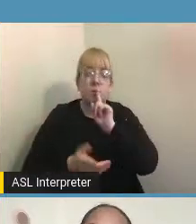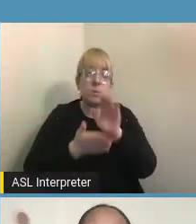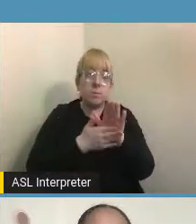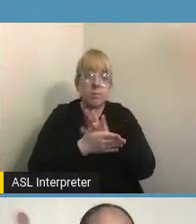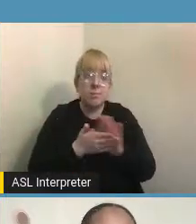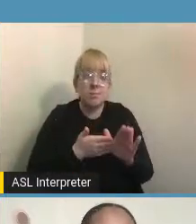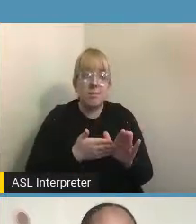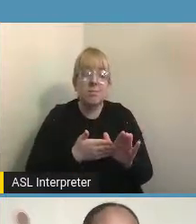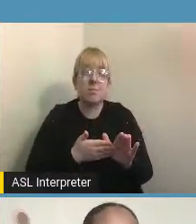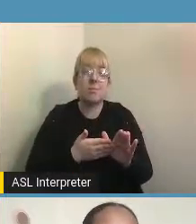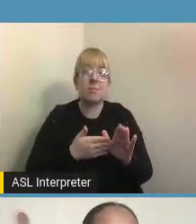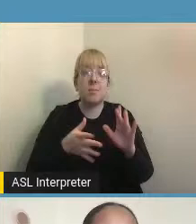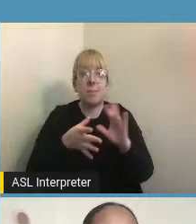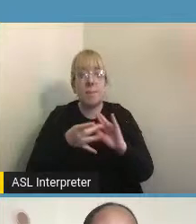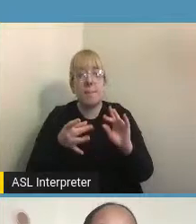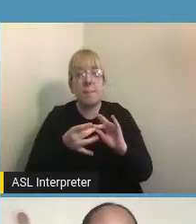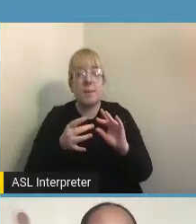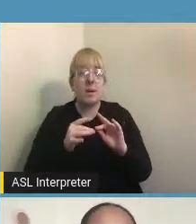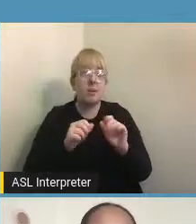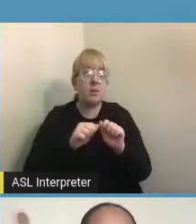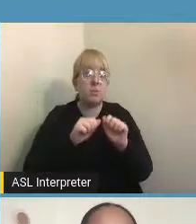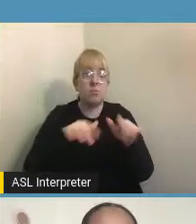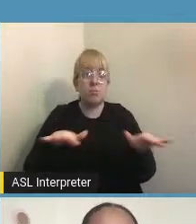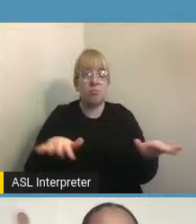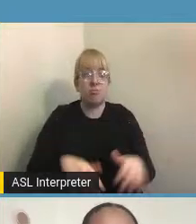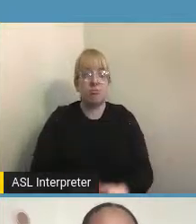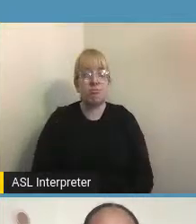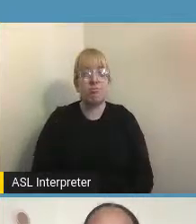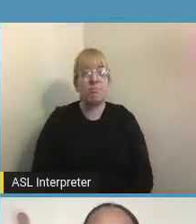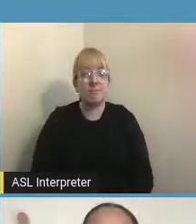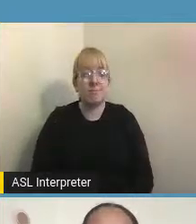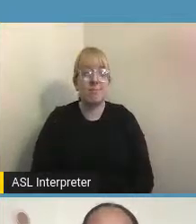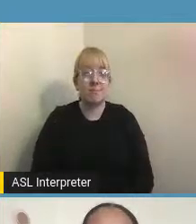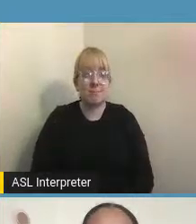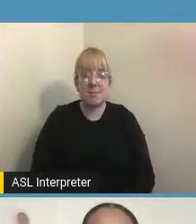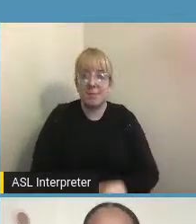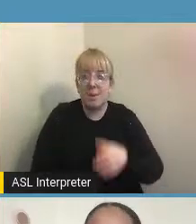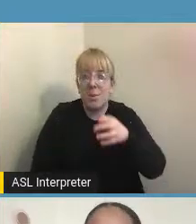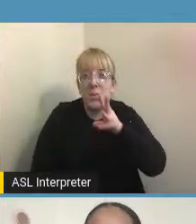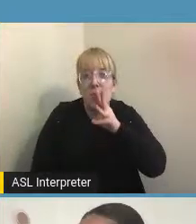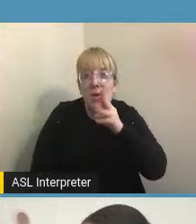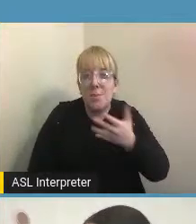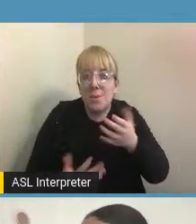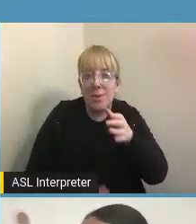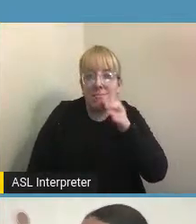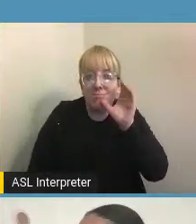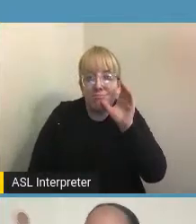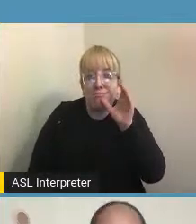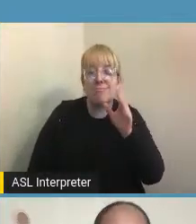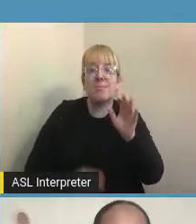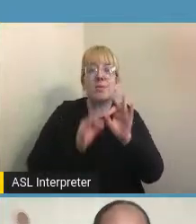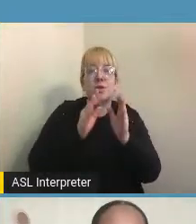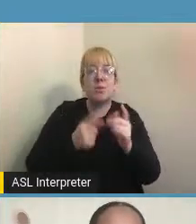the message across. And I'm just going to take just a second to get a little bit of water right now.